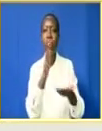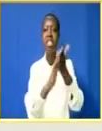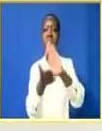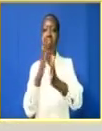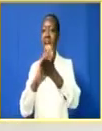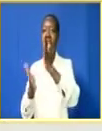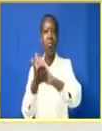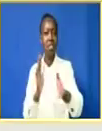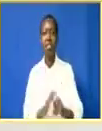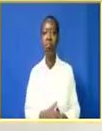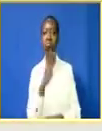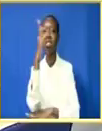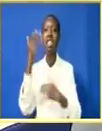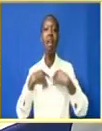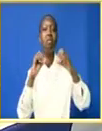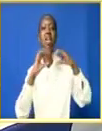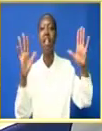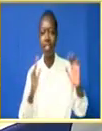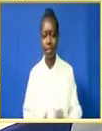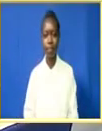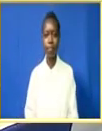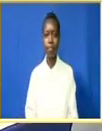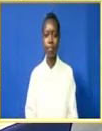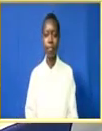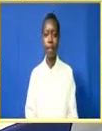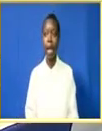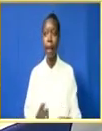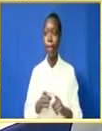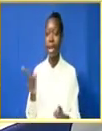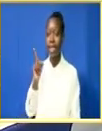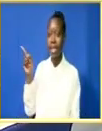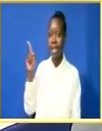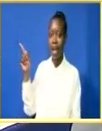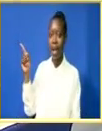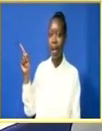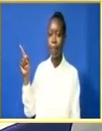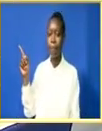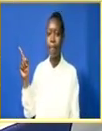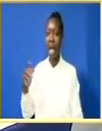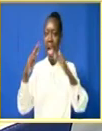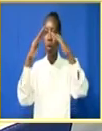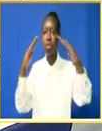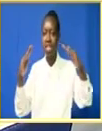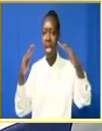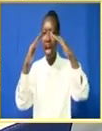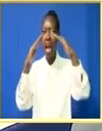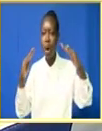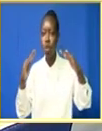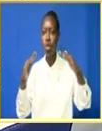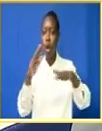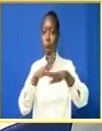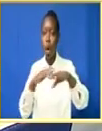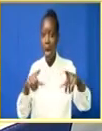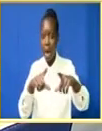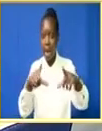Yes. These are a roof of a house is a place. It's a place. But is it a bare land? No, it's not. No. No, it's not. So when you talk